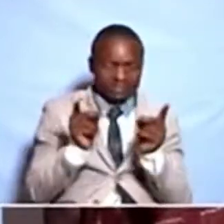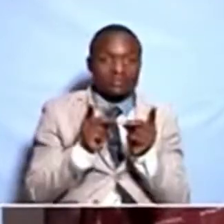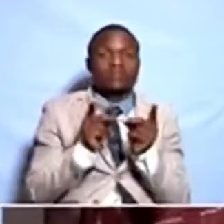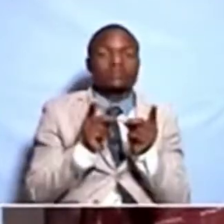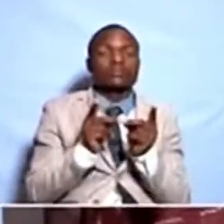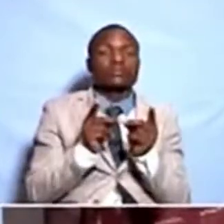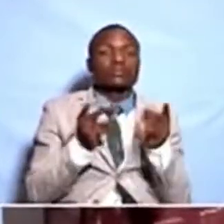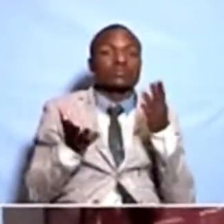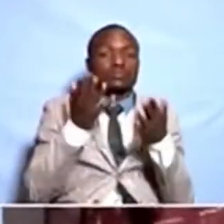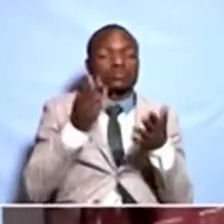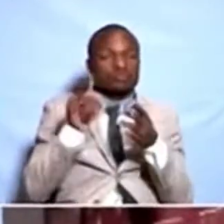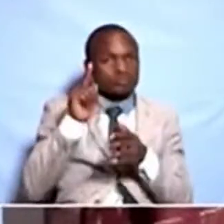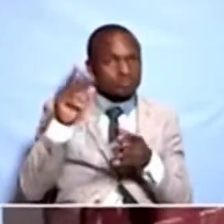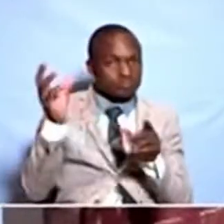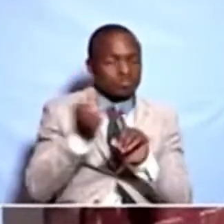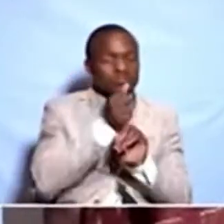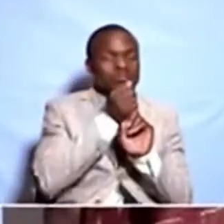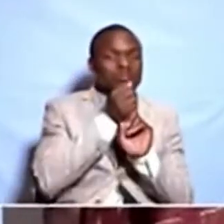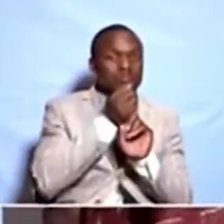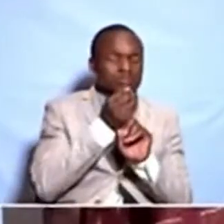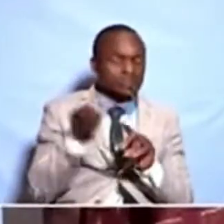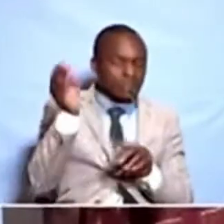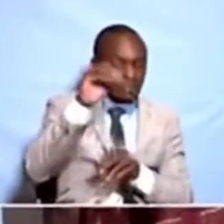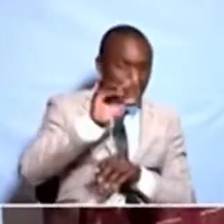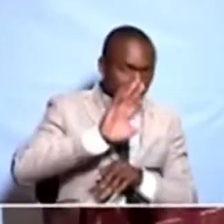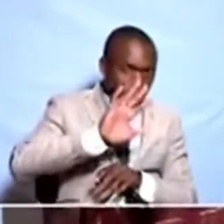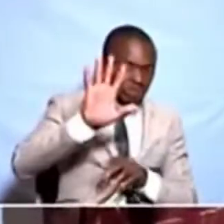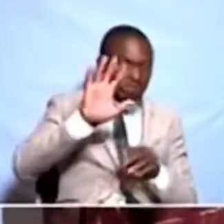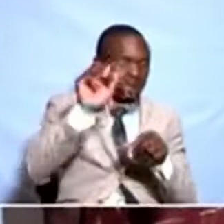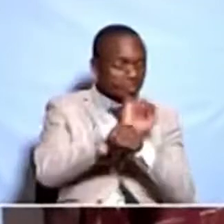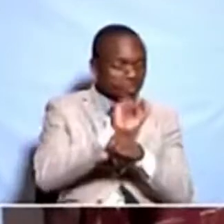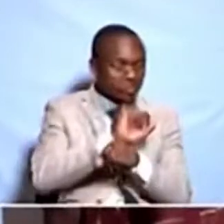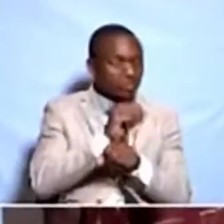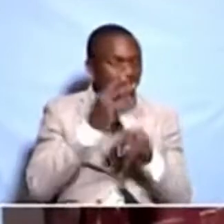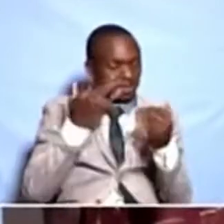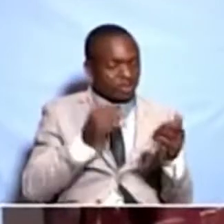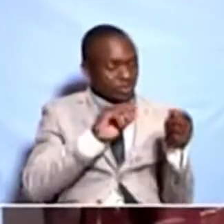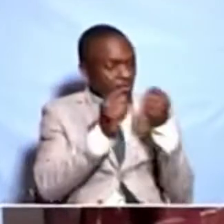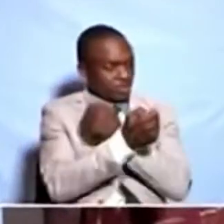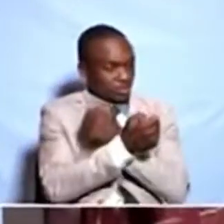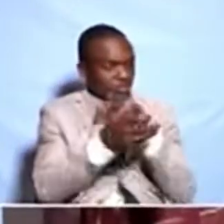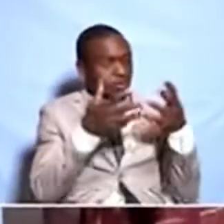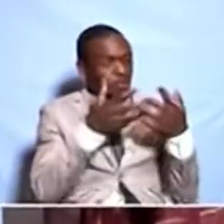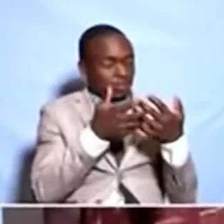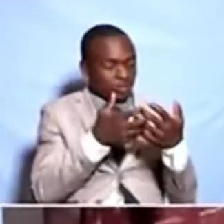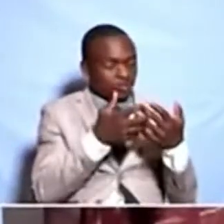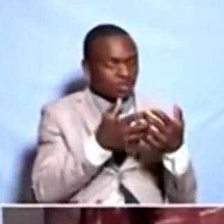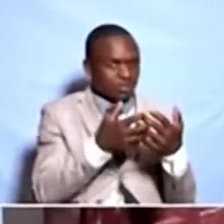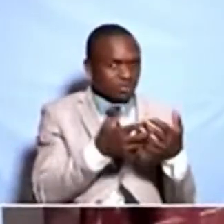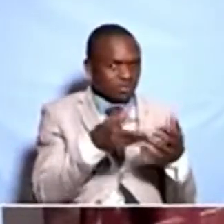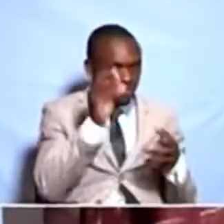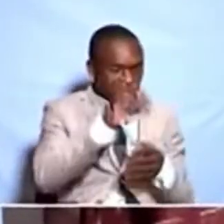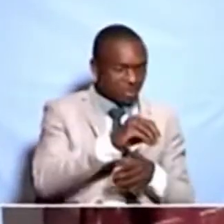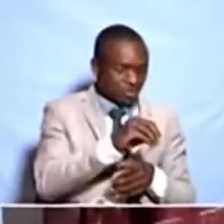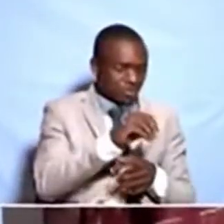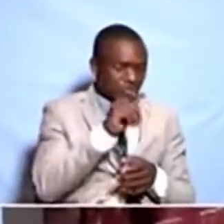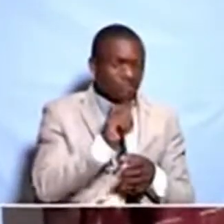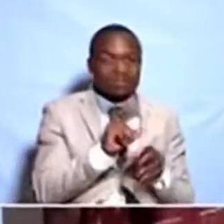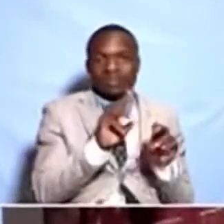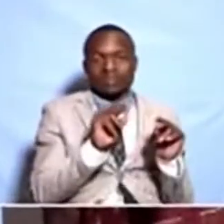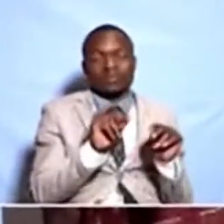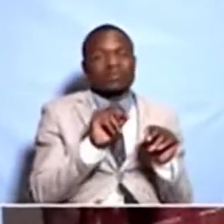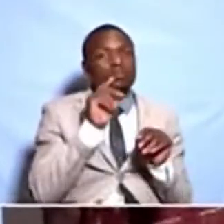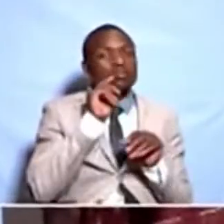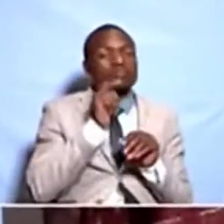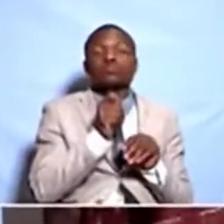from without. You just get that engine and put it in your vehicle and say, oh, I've changed the engine, I've now this type of engine. No, it